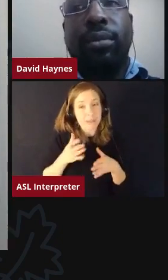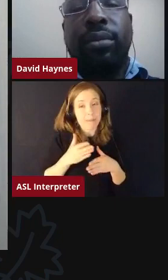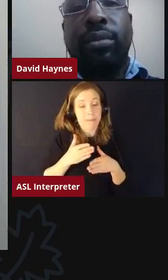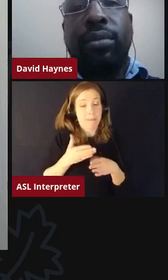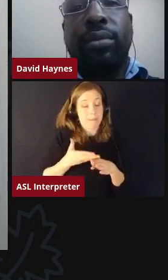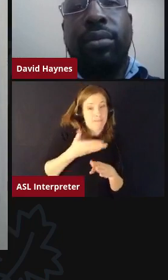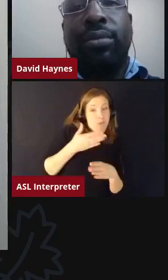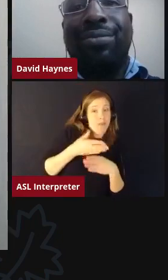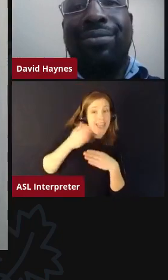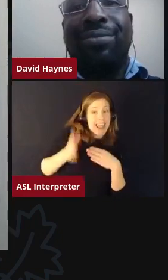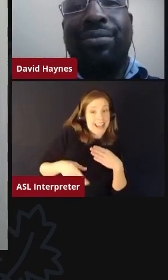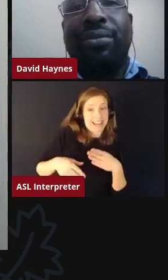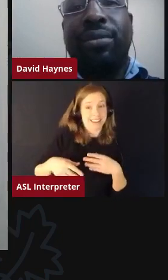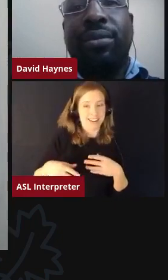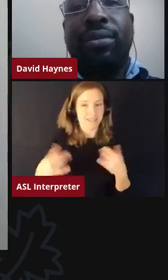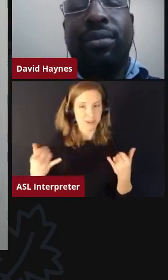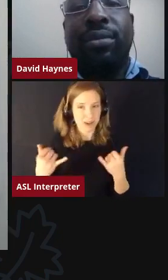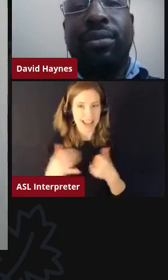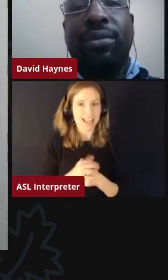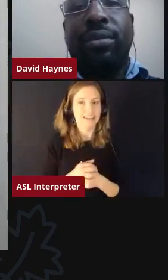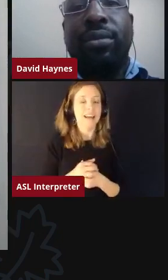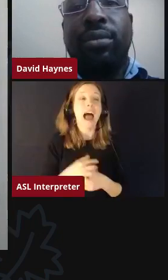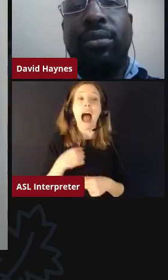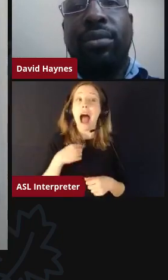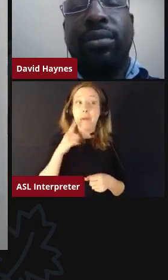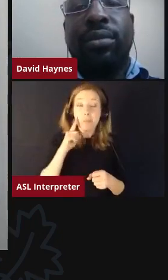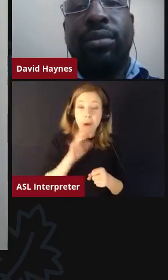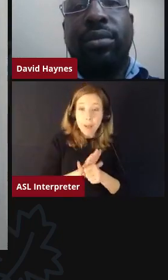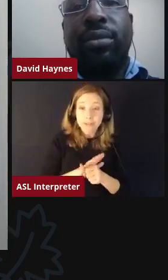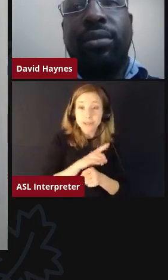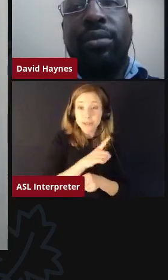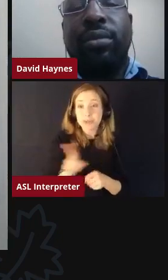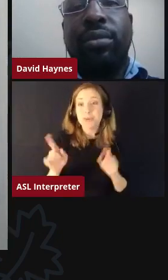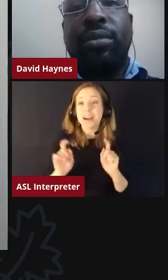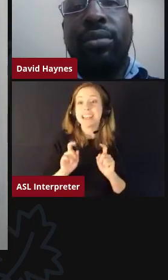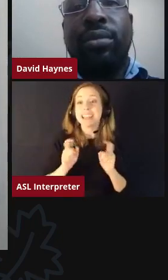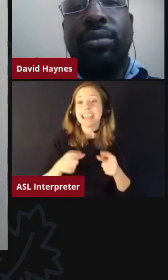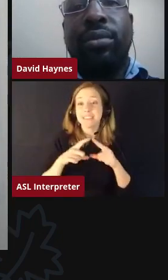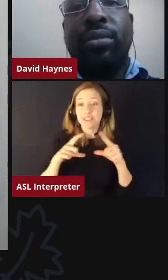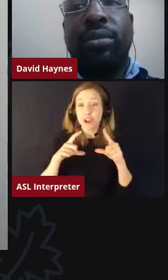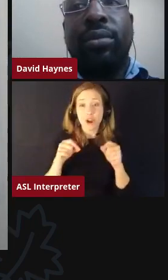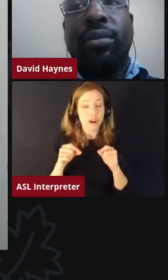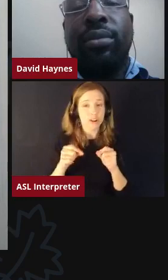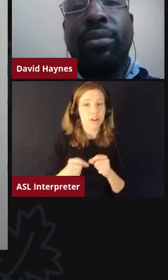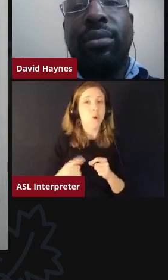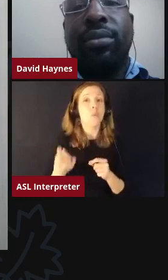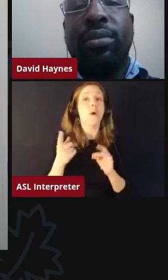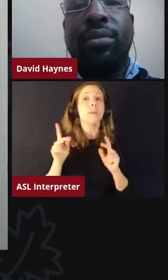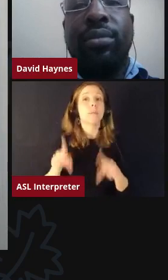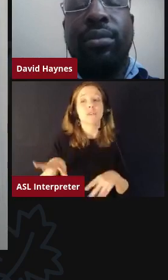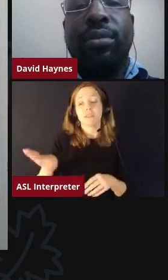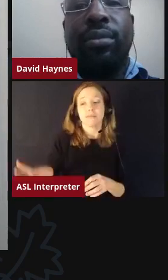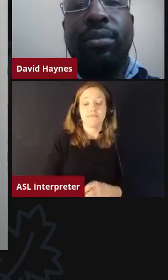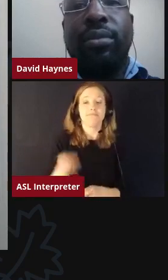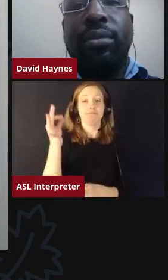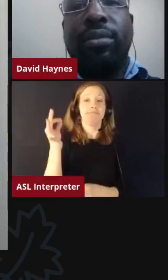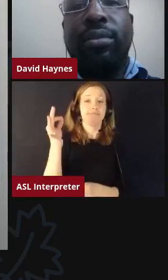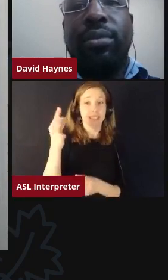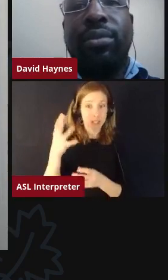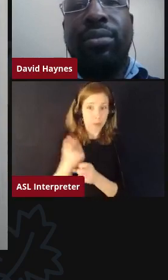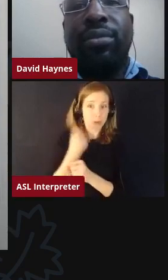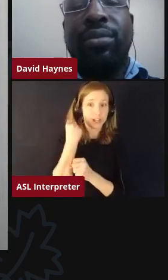promised that we do. We have a gift card, and we have a winner. The team has